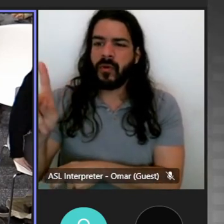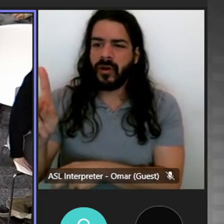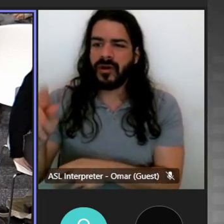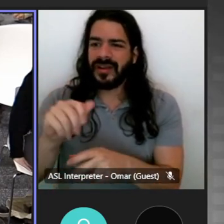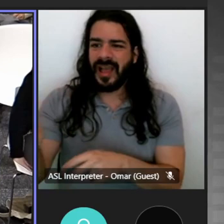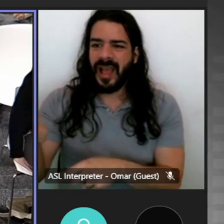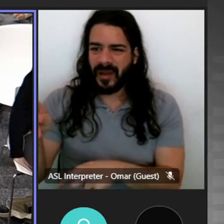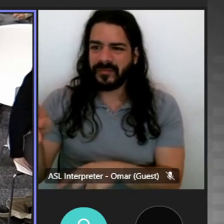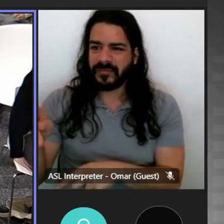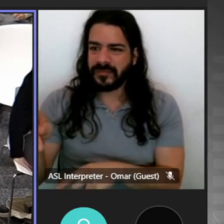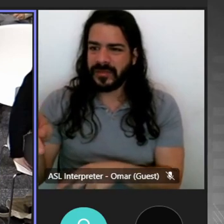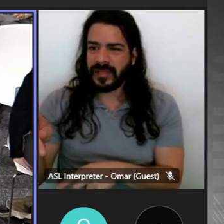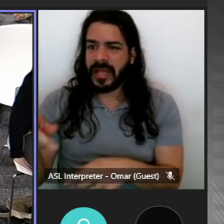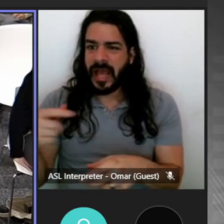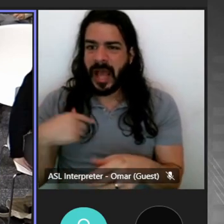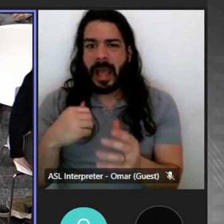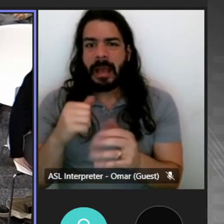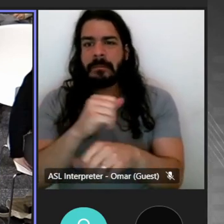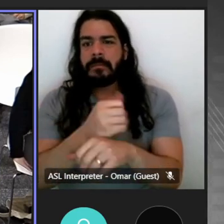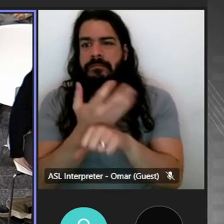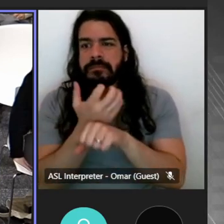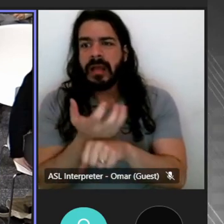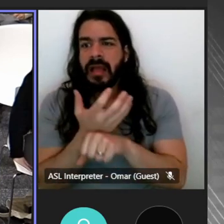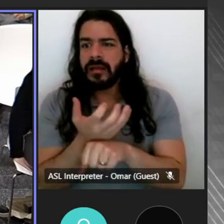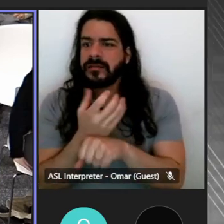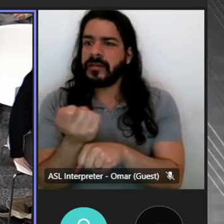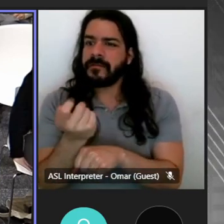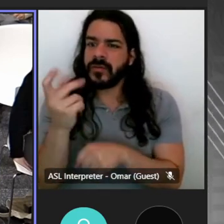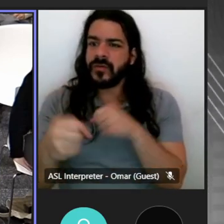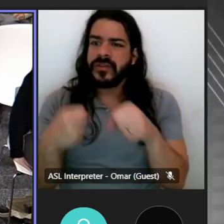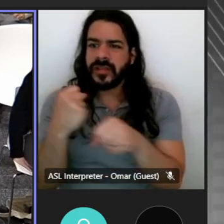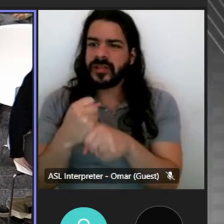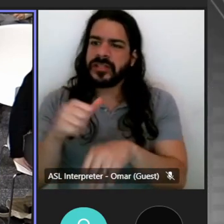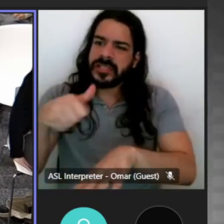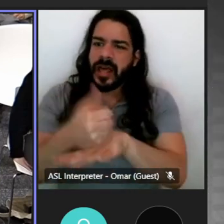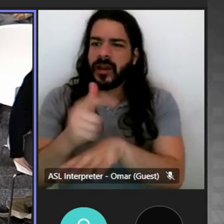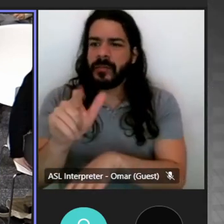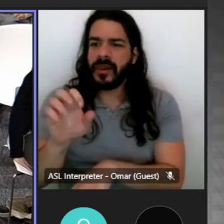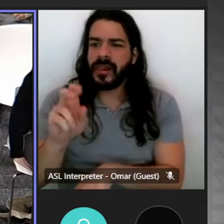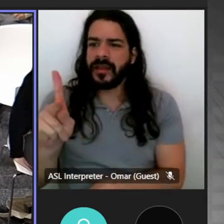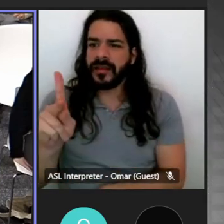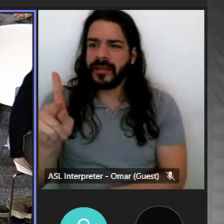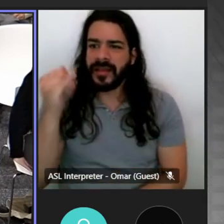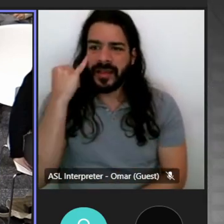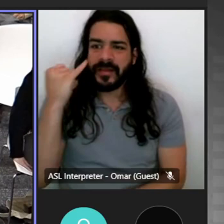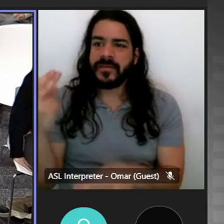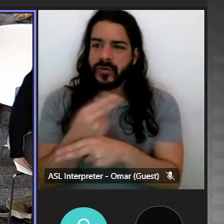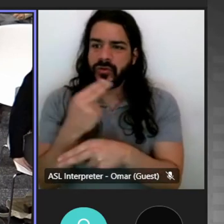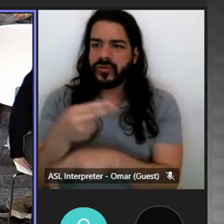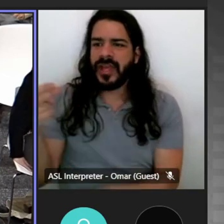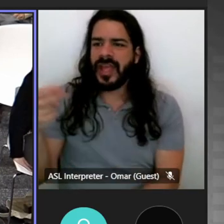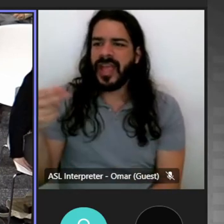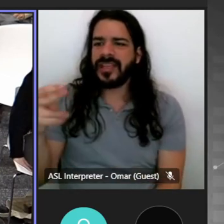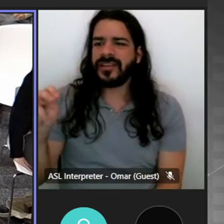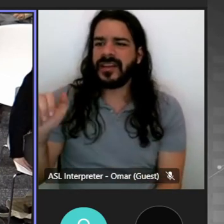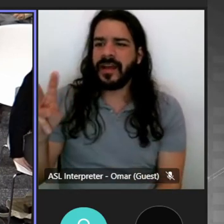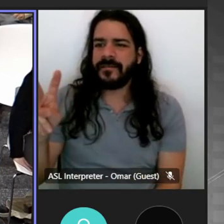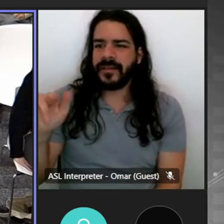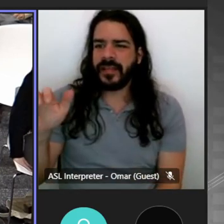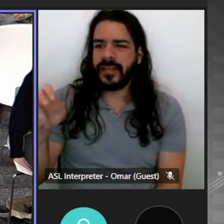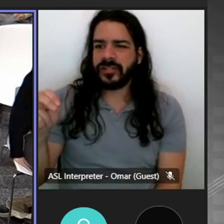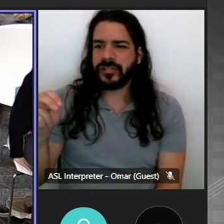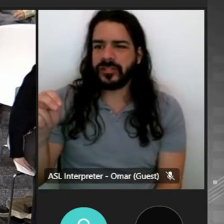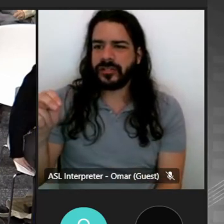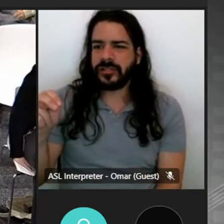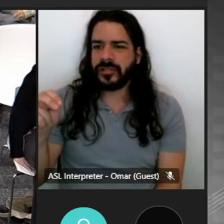beg for several years to even get a link placed there. And if you use the H navigation, the blind folks in the audience will know what I'm